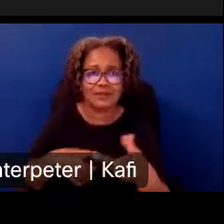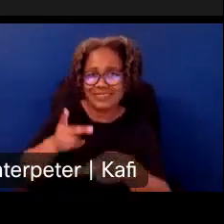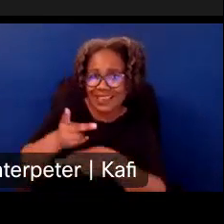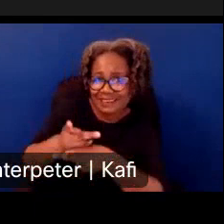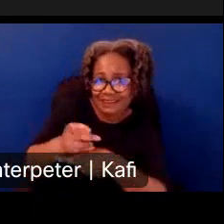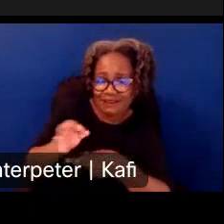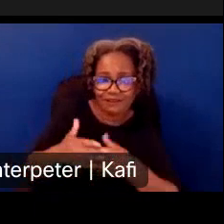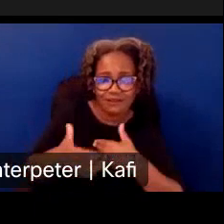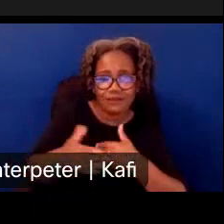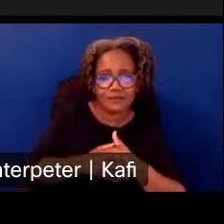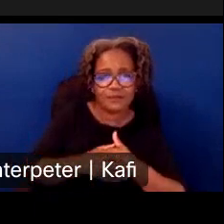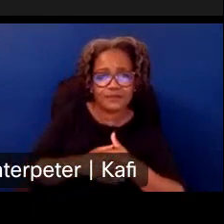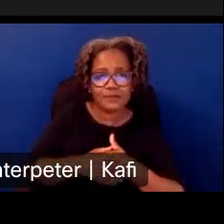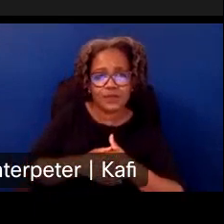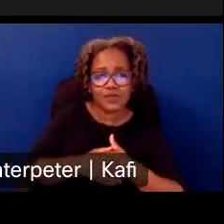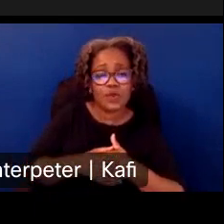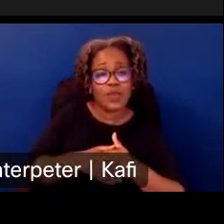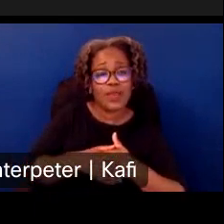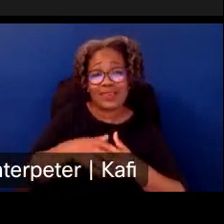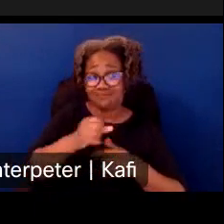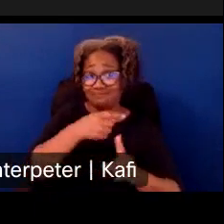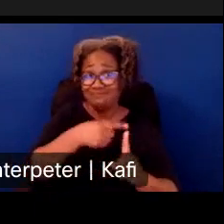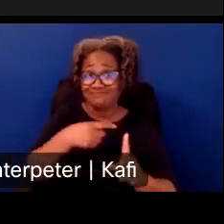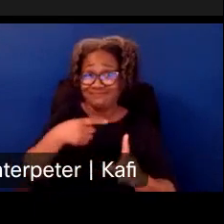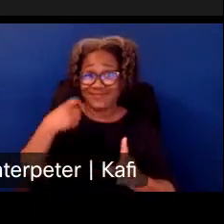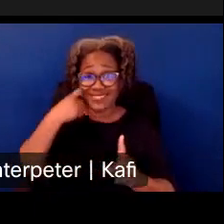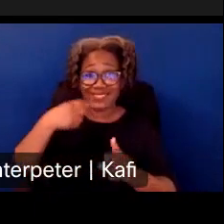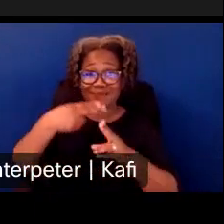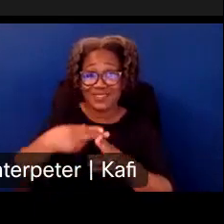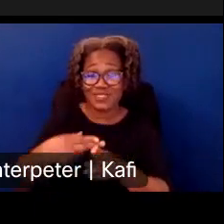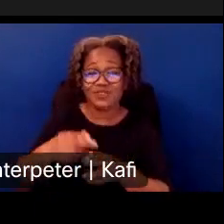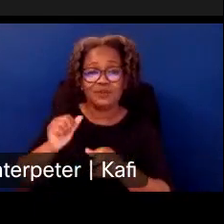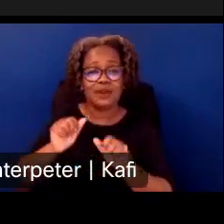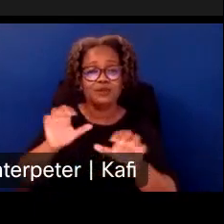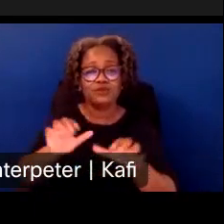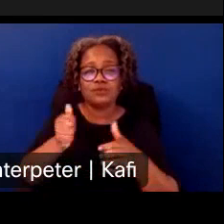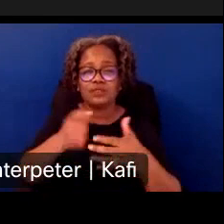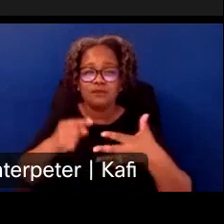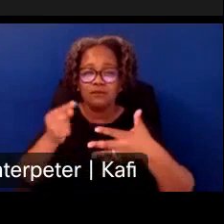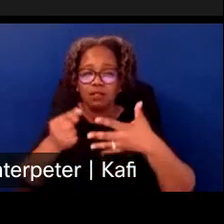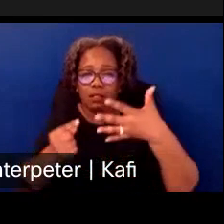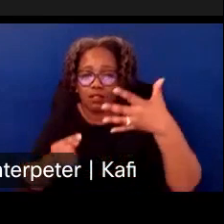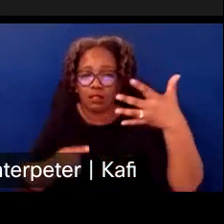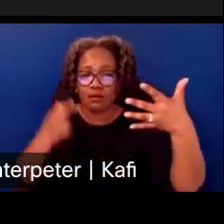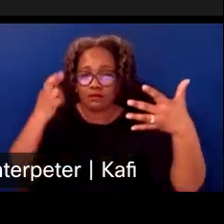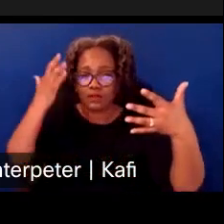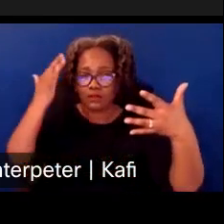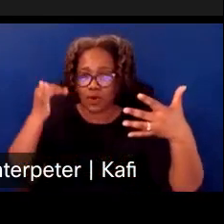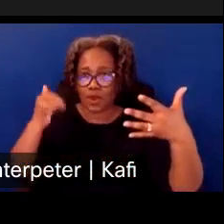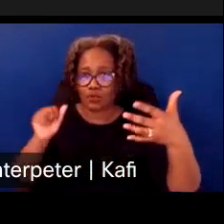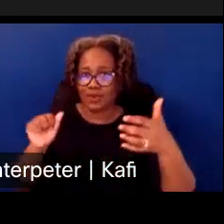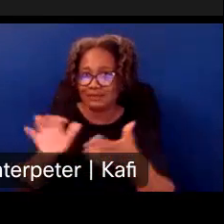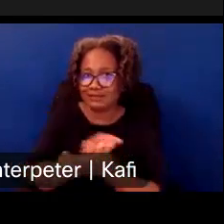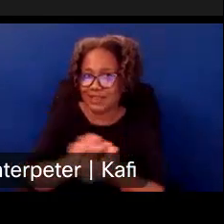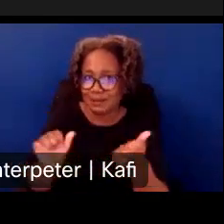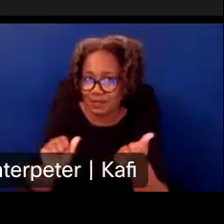that can damage the hair, as well as there are many things that you can do to make sure that that hair stays healthy. One of those key